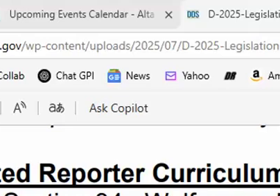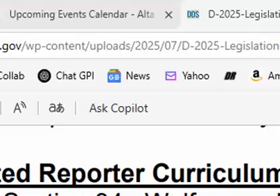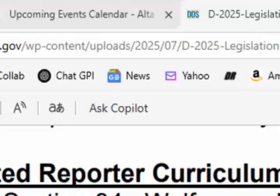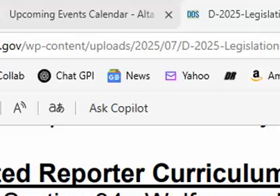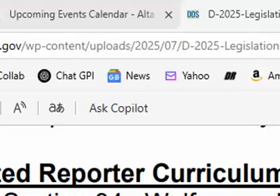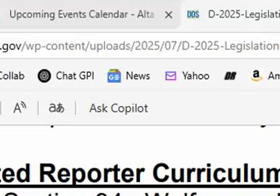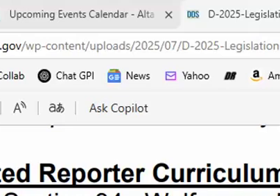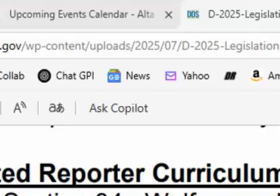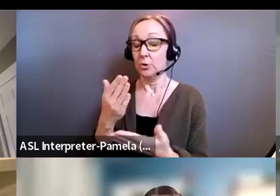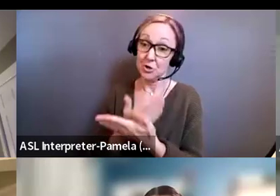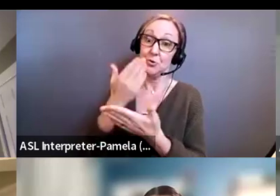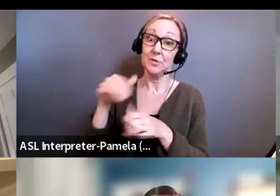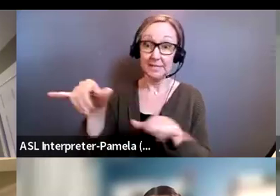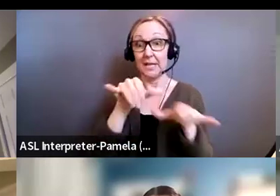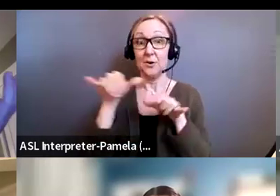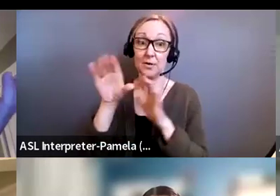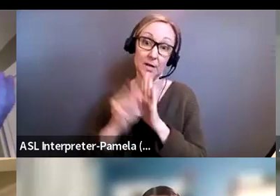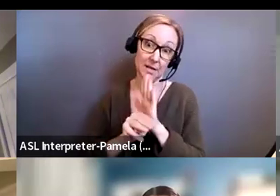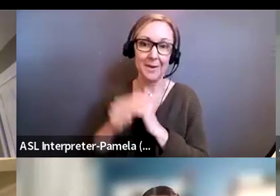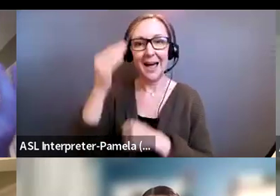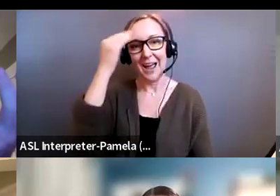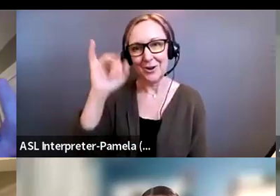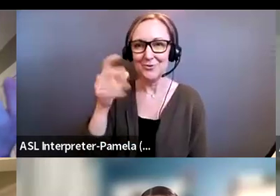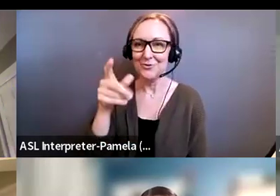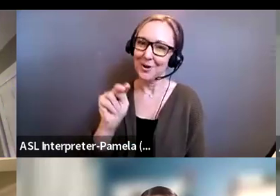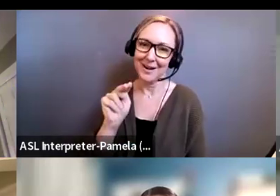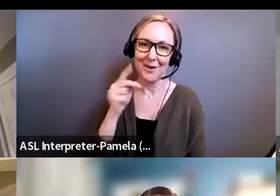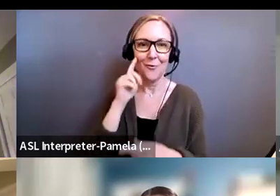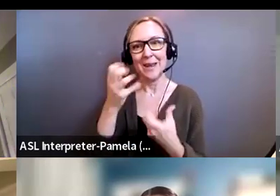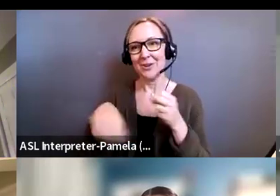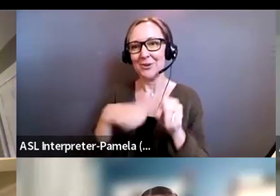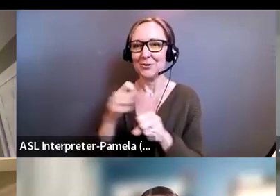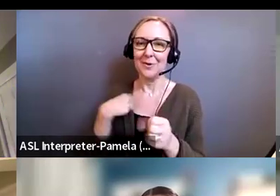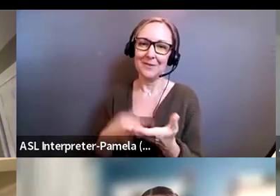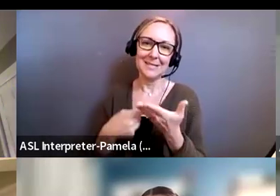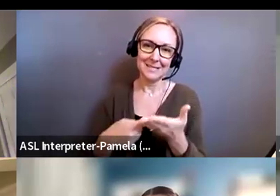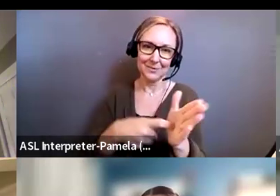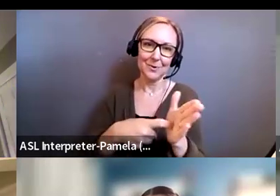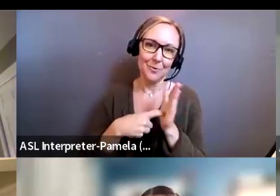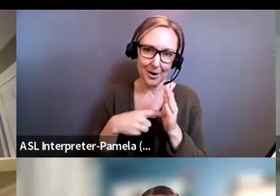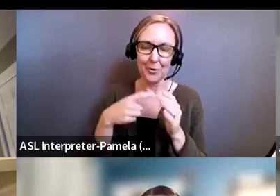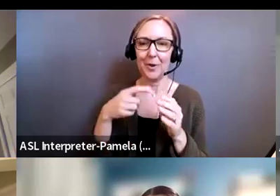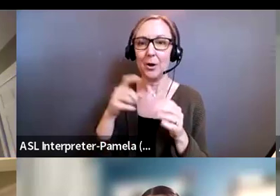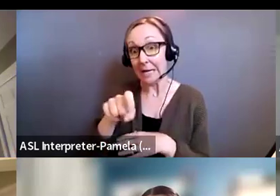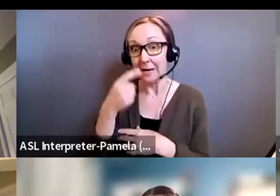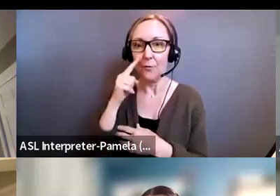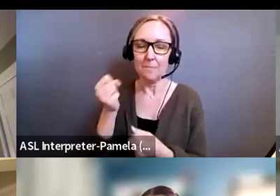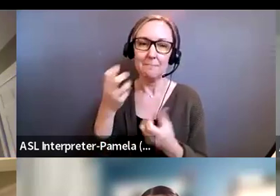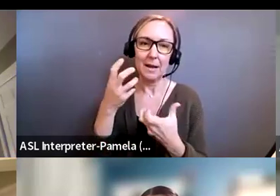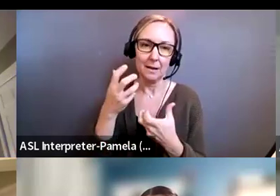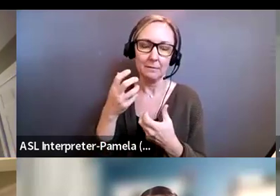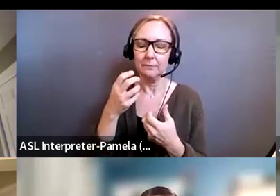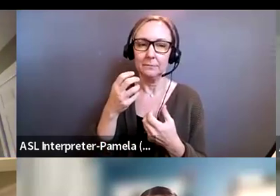standardized curriculum. So I know out of Jordan's unit for years, we have been talking about the necessity to ensure that we have fantastic mandated